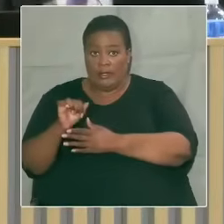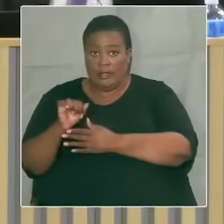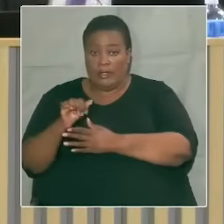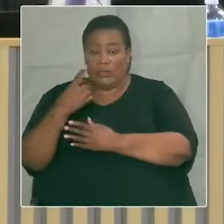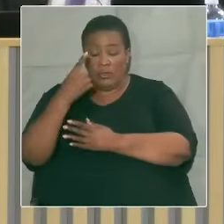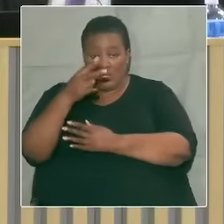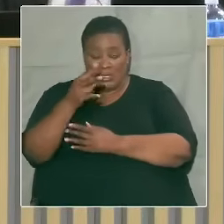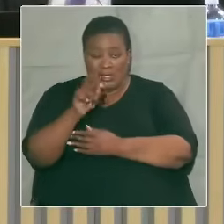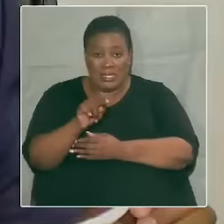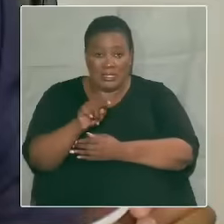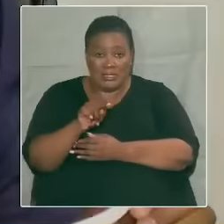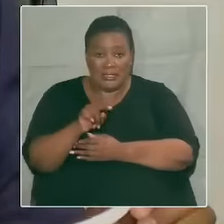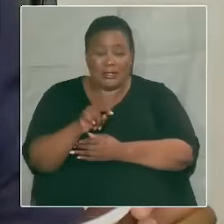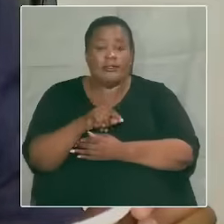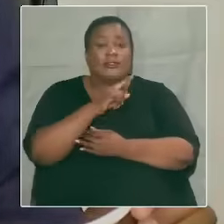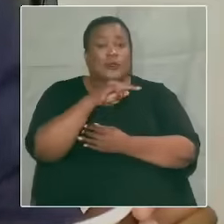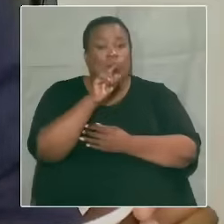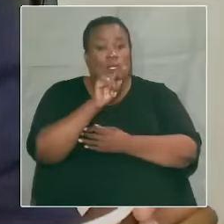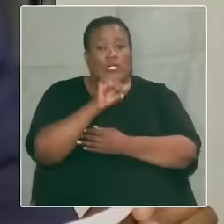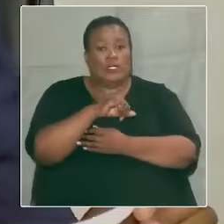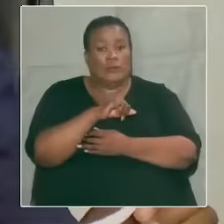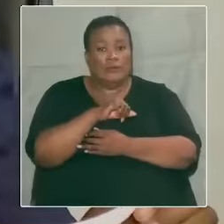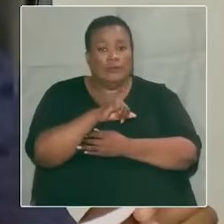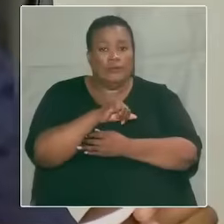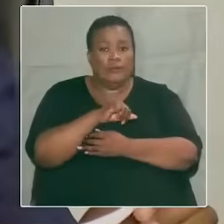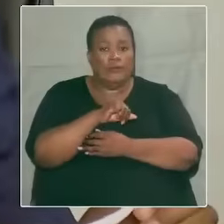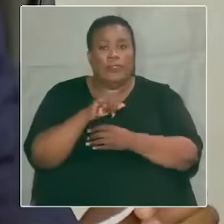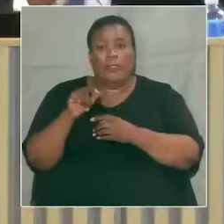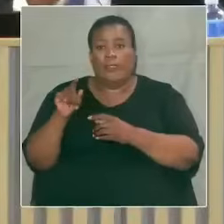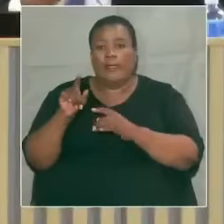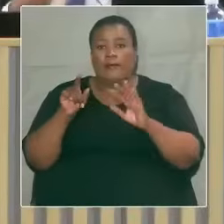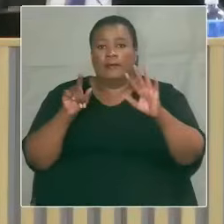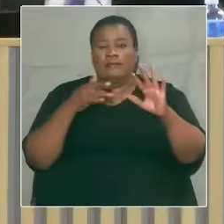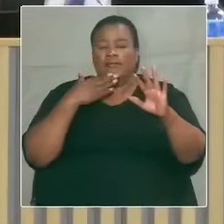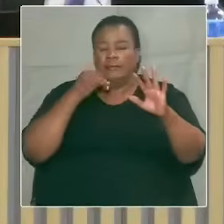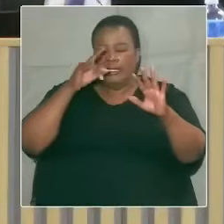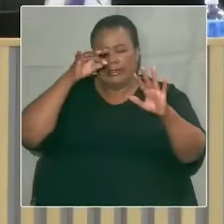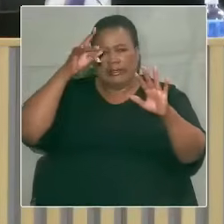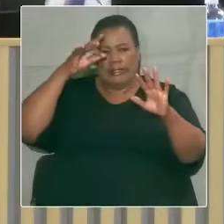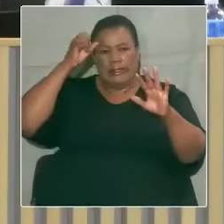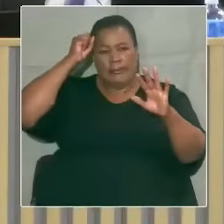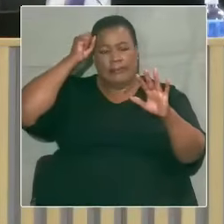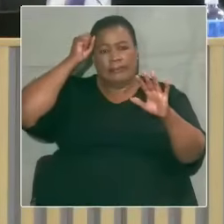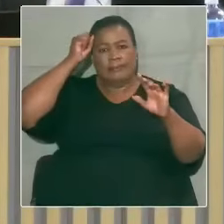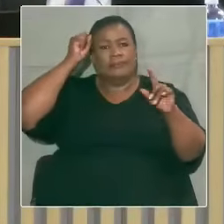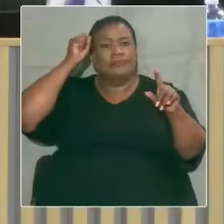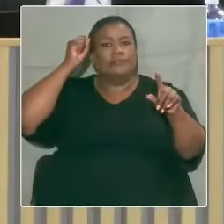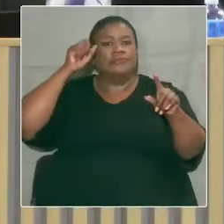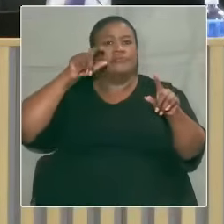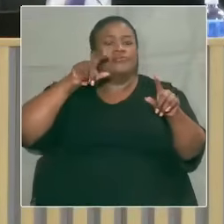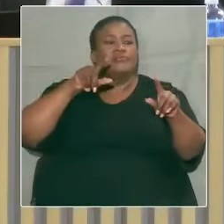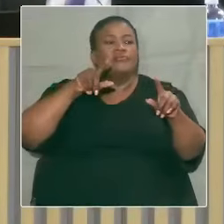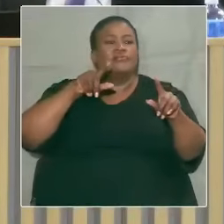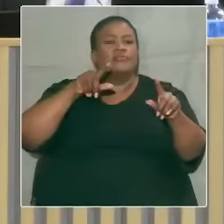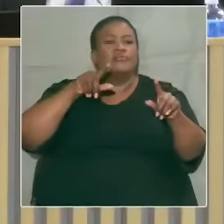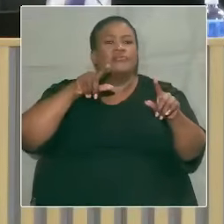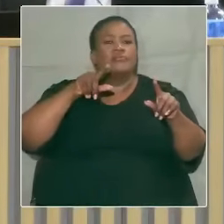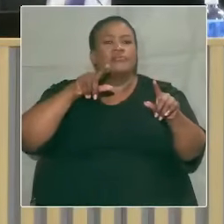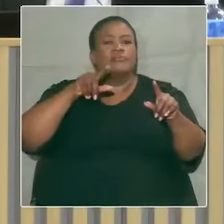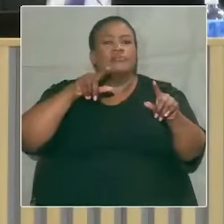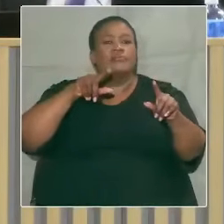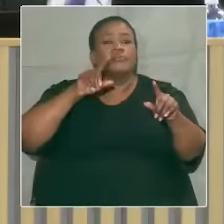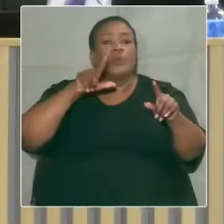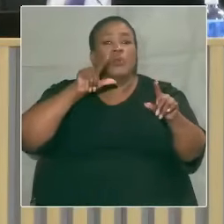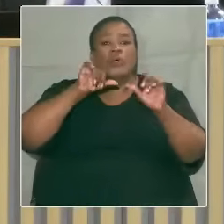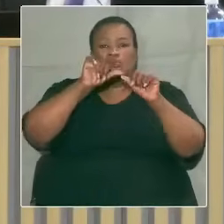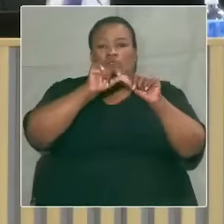You see that? Correct, Please, Commissioner. Yes. please hold your thought and don't forget where you were, Mr.